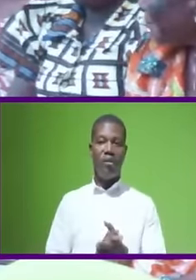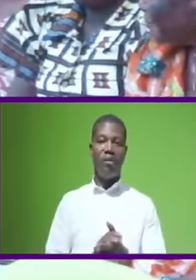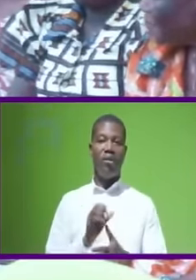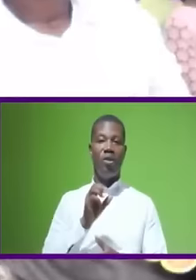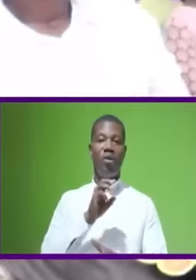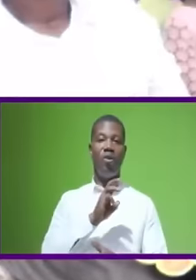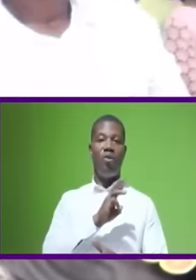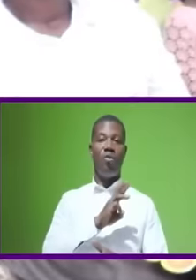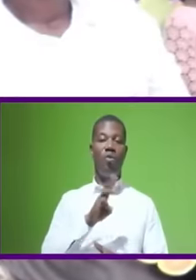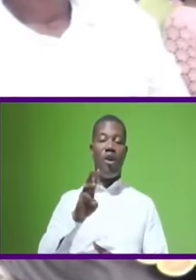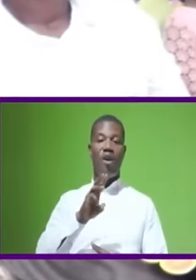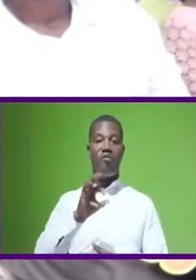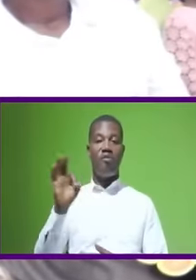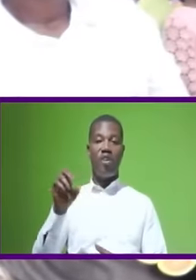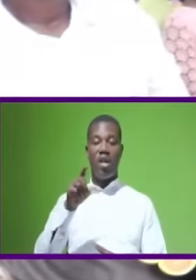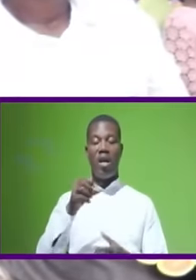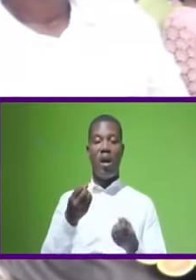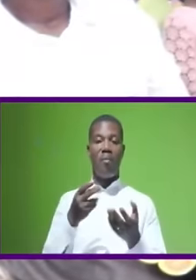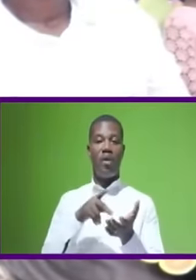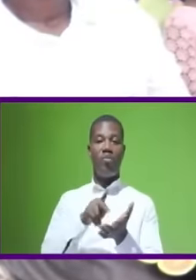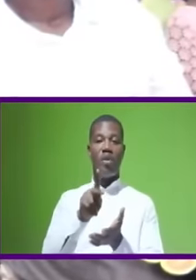Welfare. Utiasai.